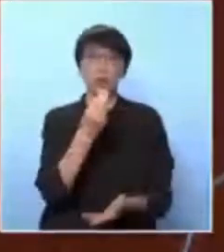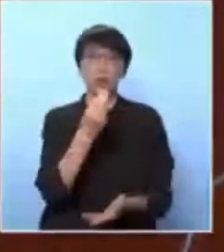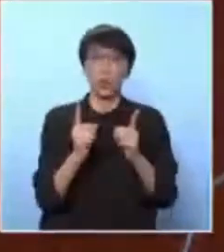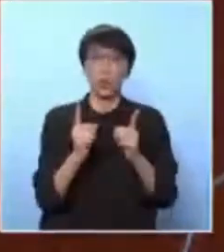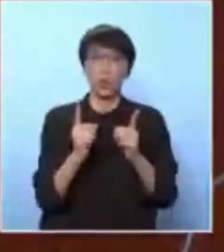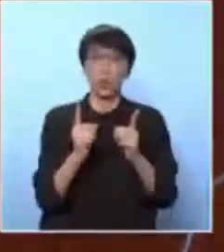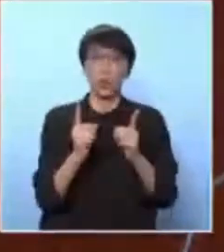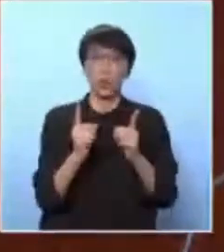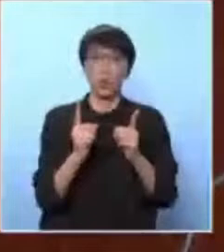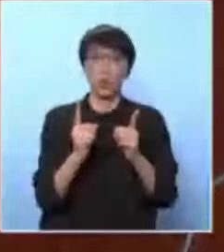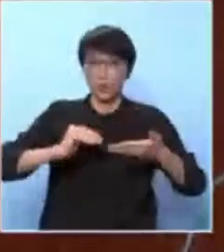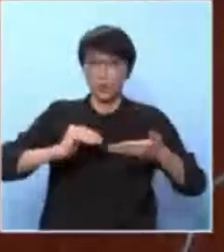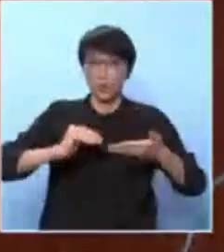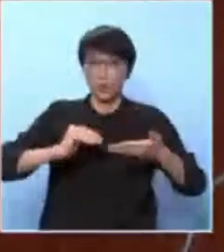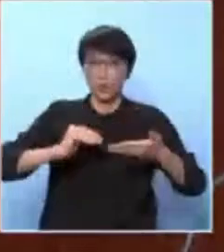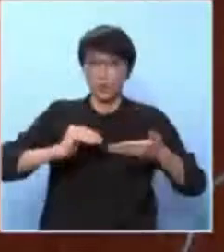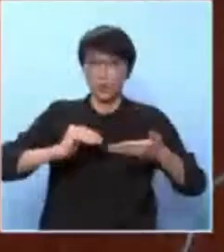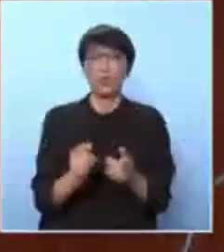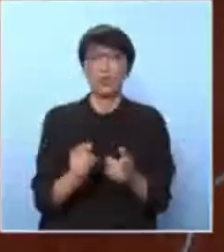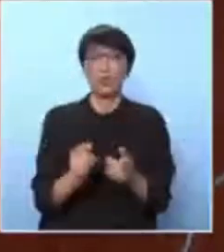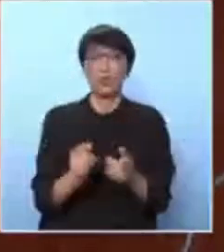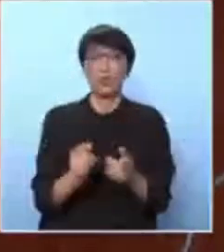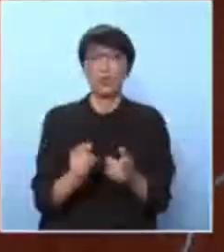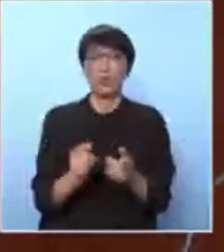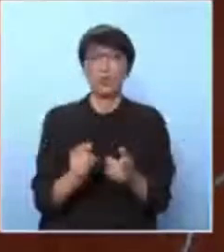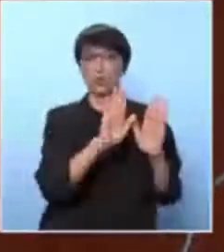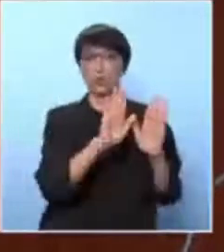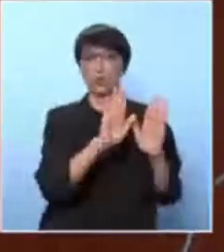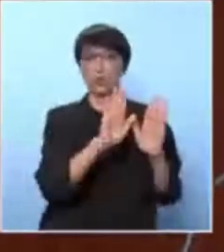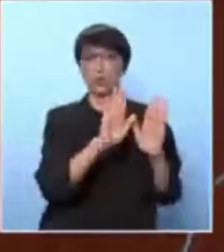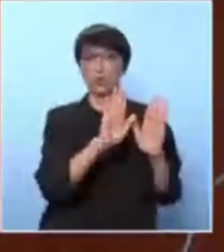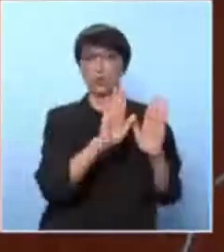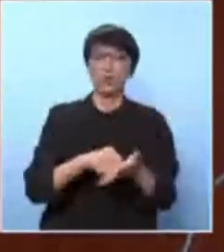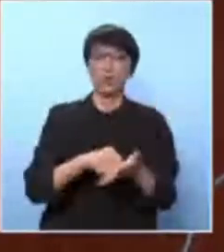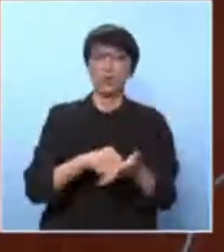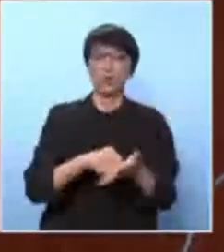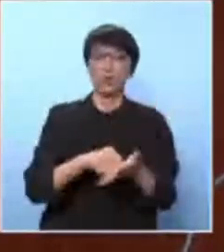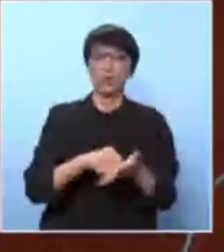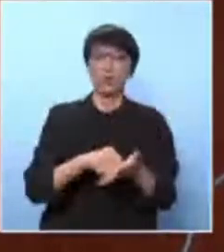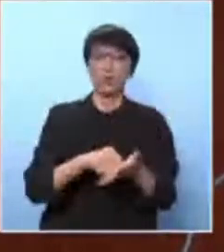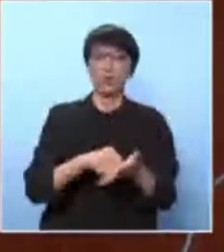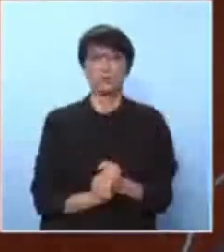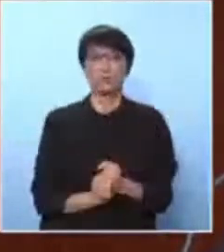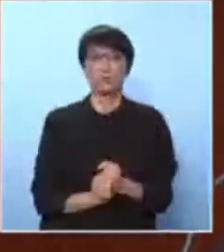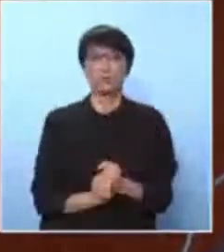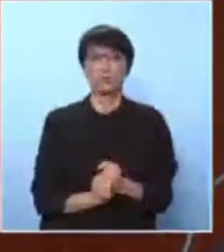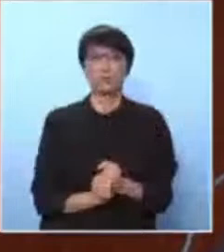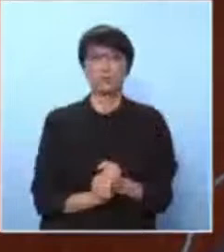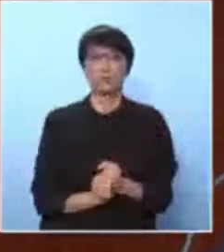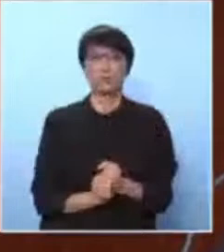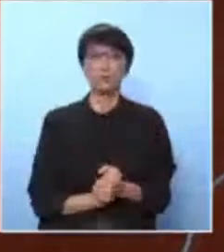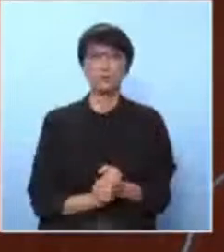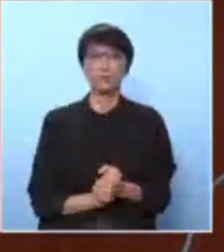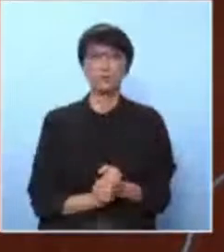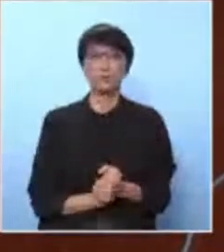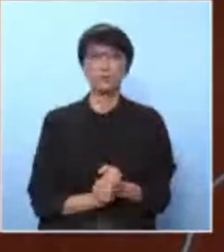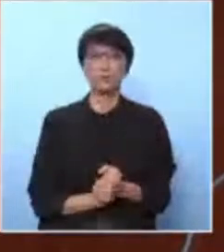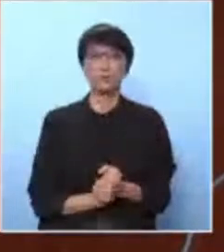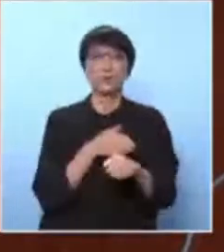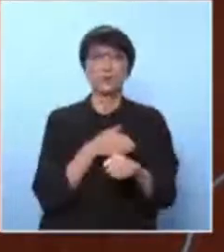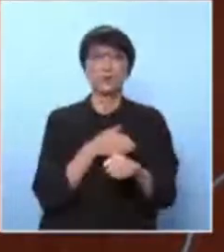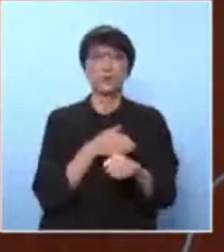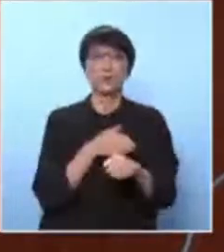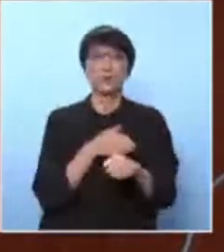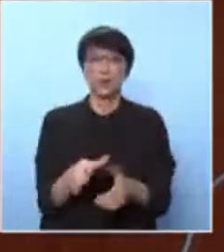well as providing volunteer services like homework guidance. The first community living room, or CLR, under the